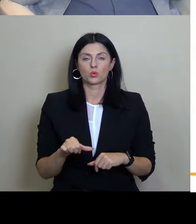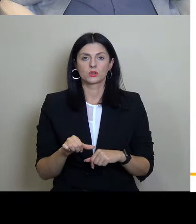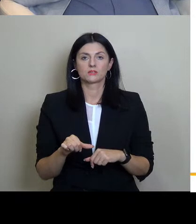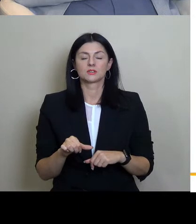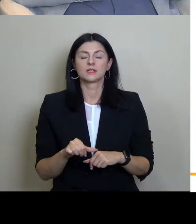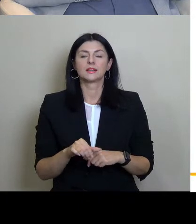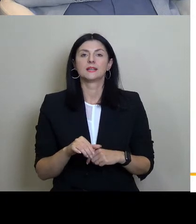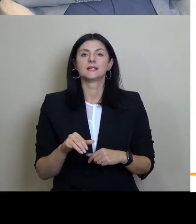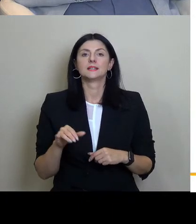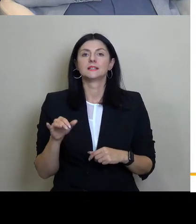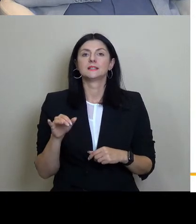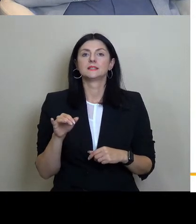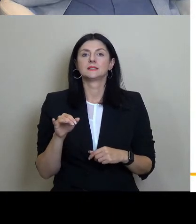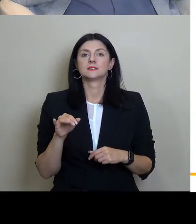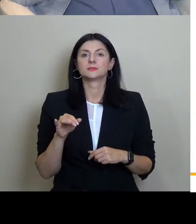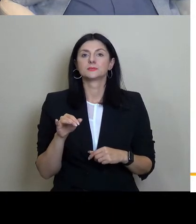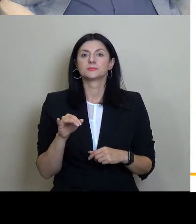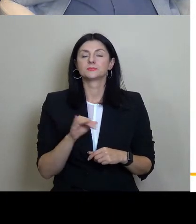voters